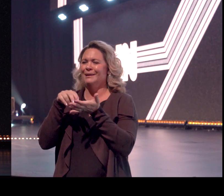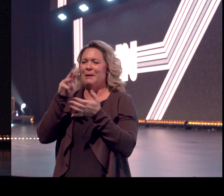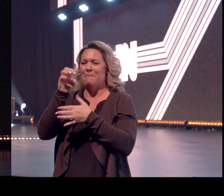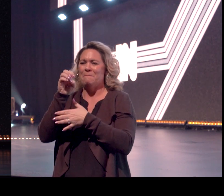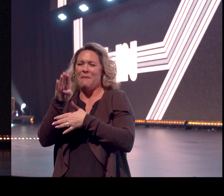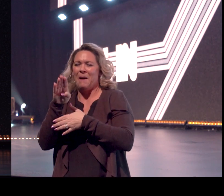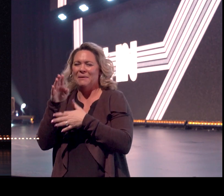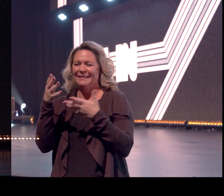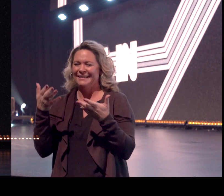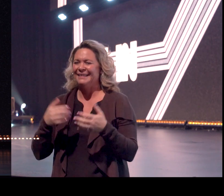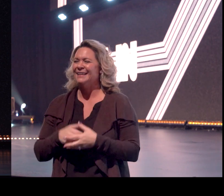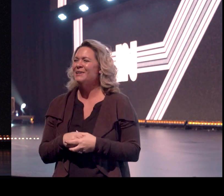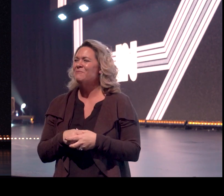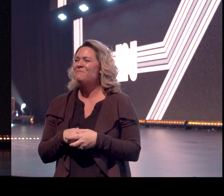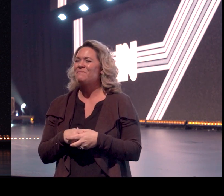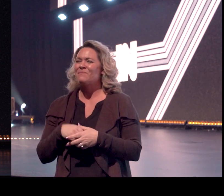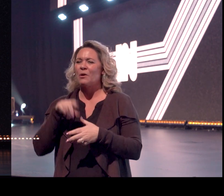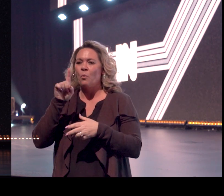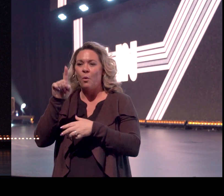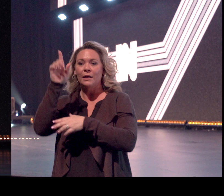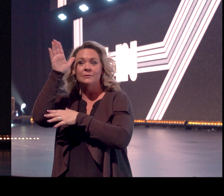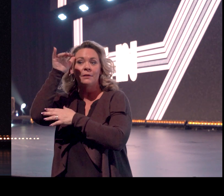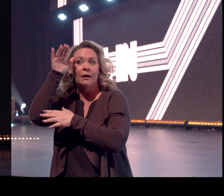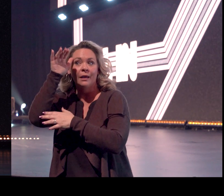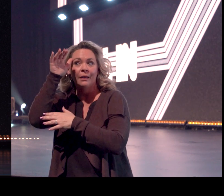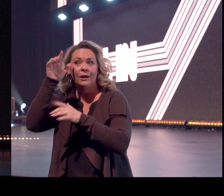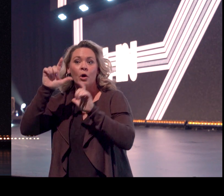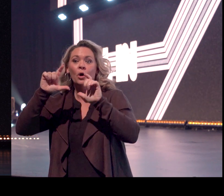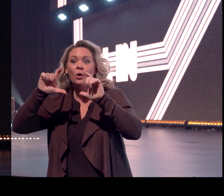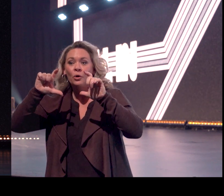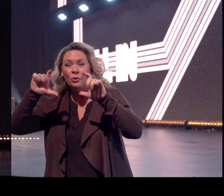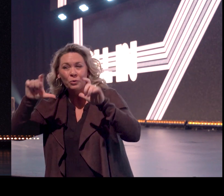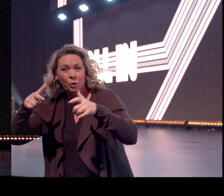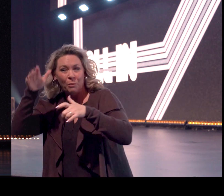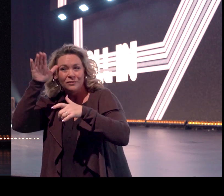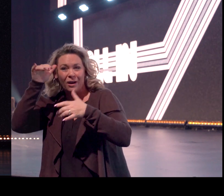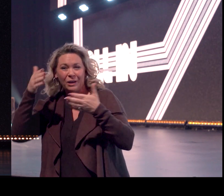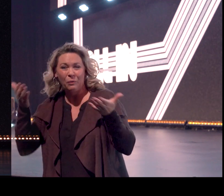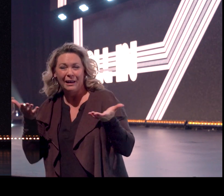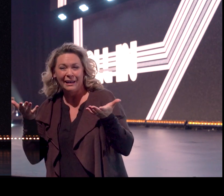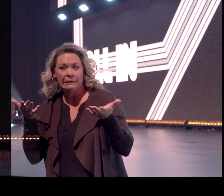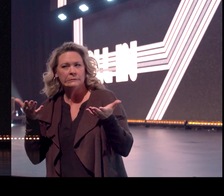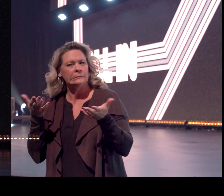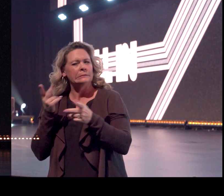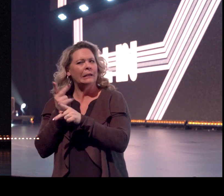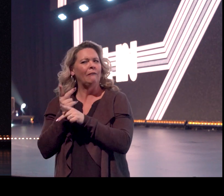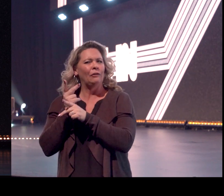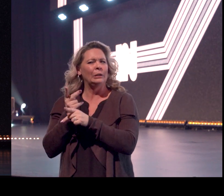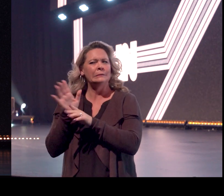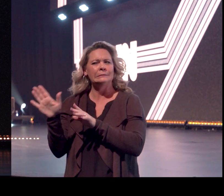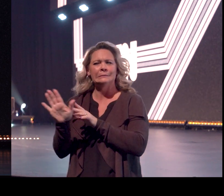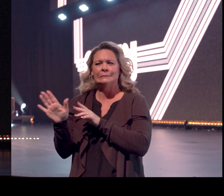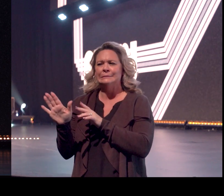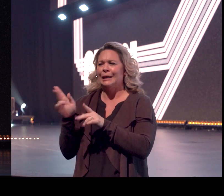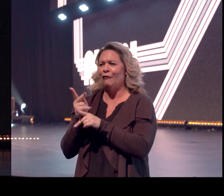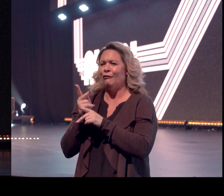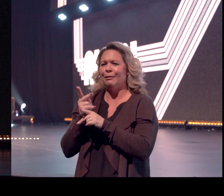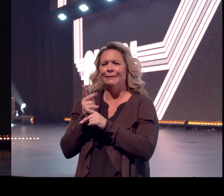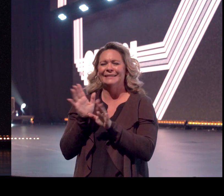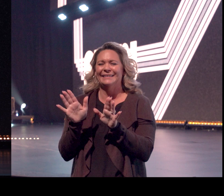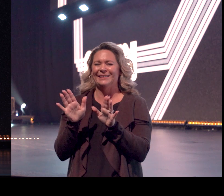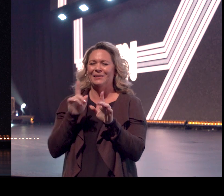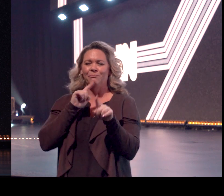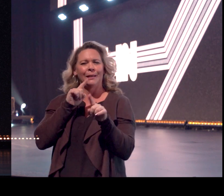kangaroos jumping around everywhere, right? One donkey. What's a group of donkeys called? Careful with this one,